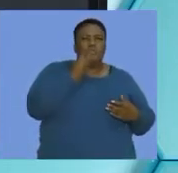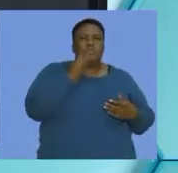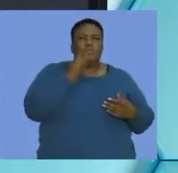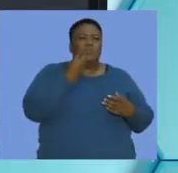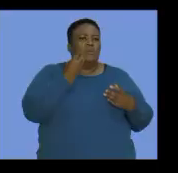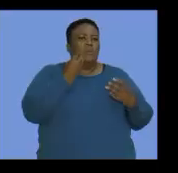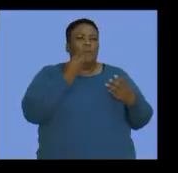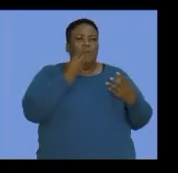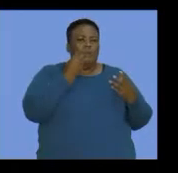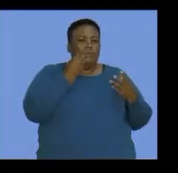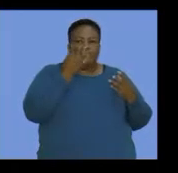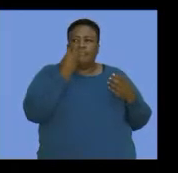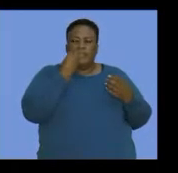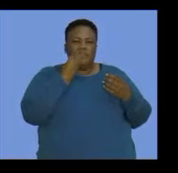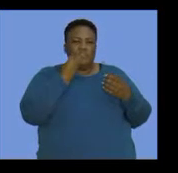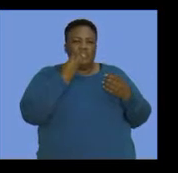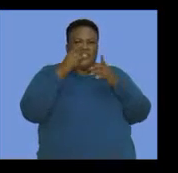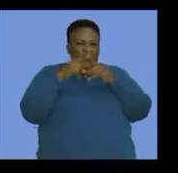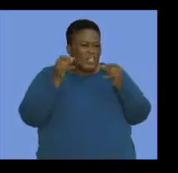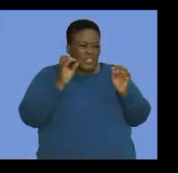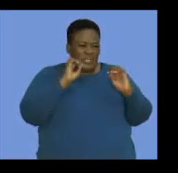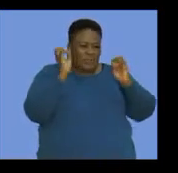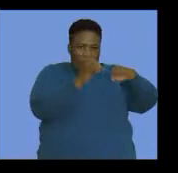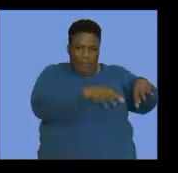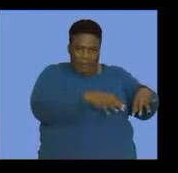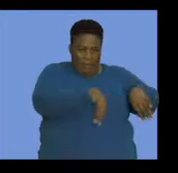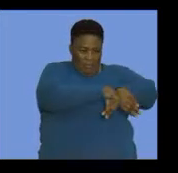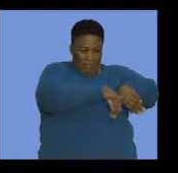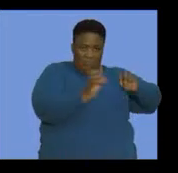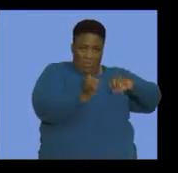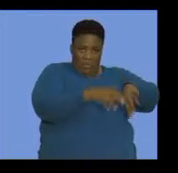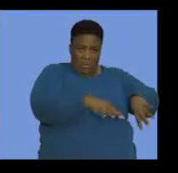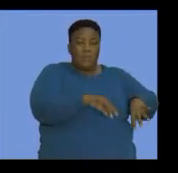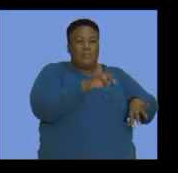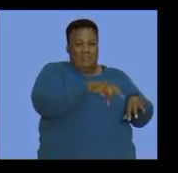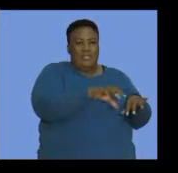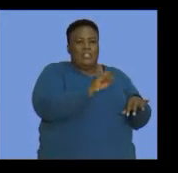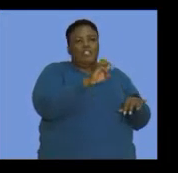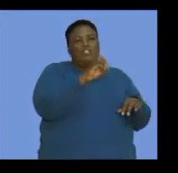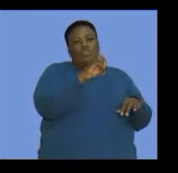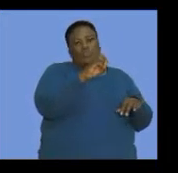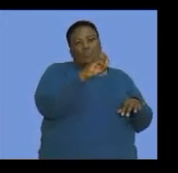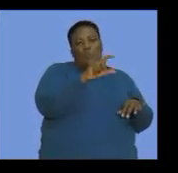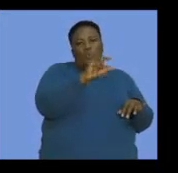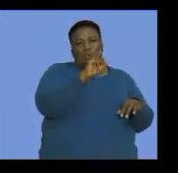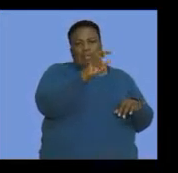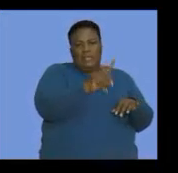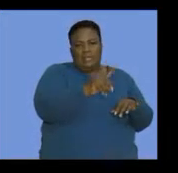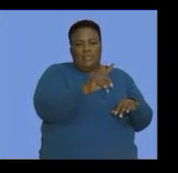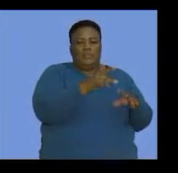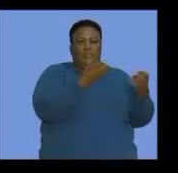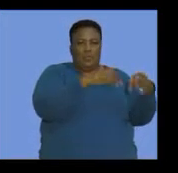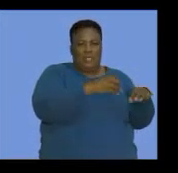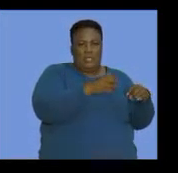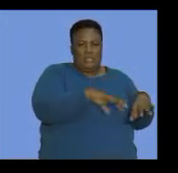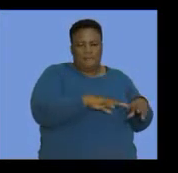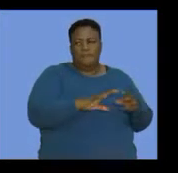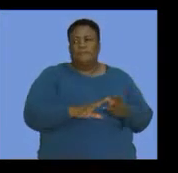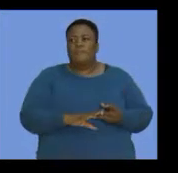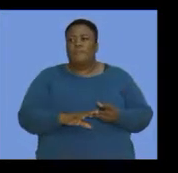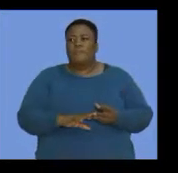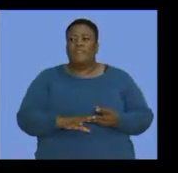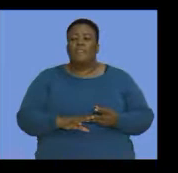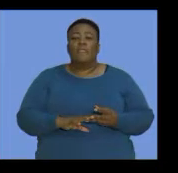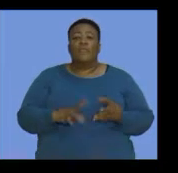waste. In life sciences, waste is any of the many unwanted substances or toxins